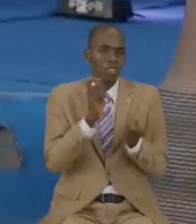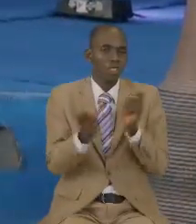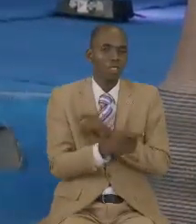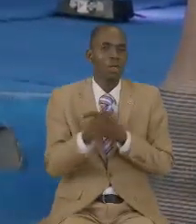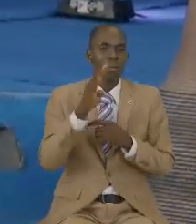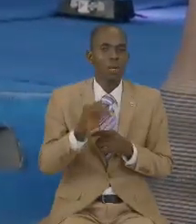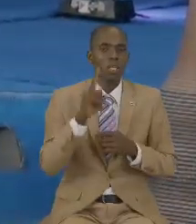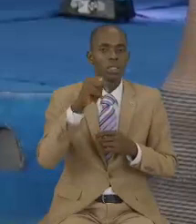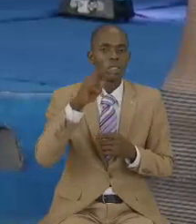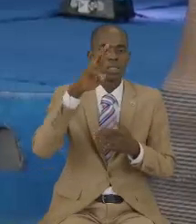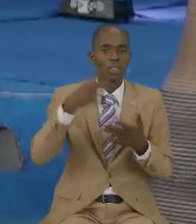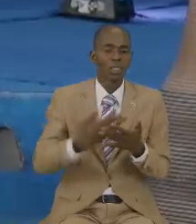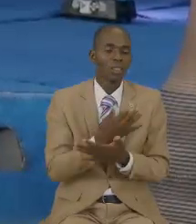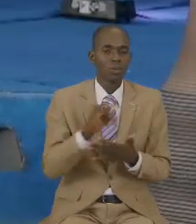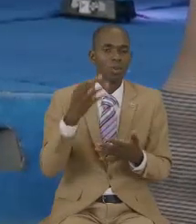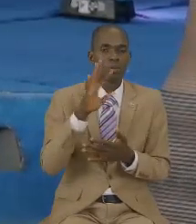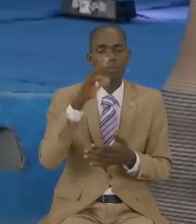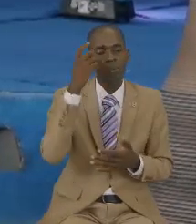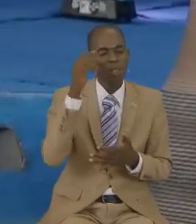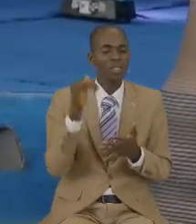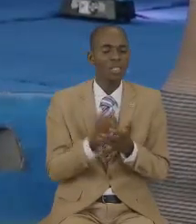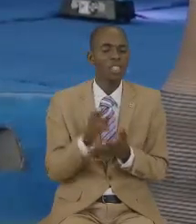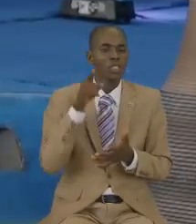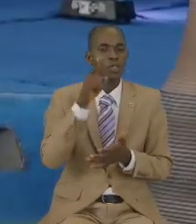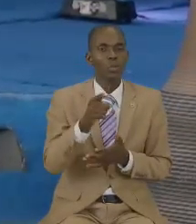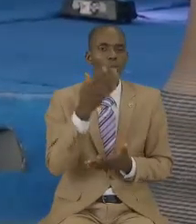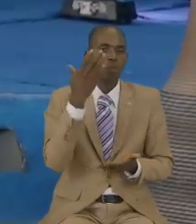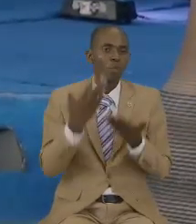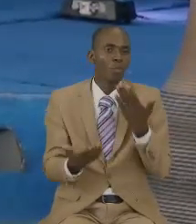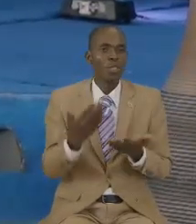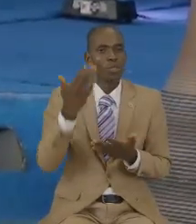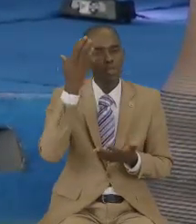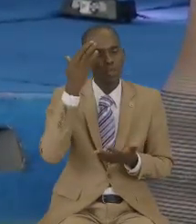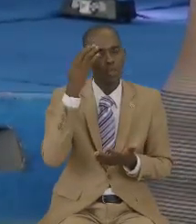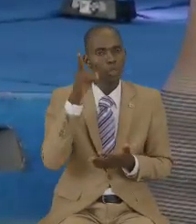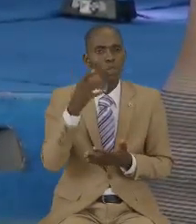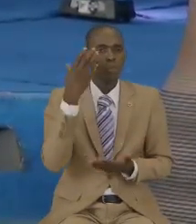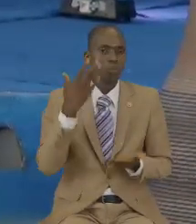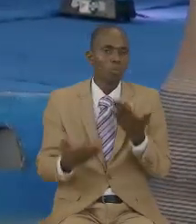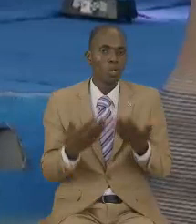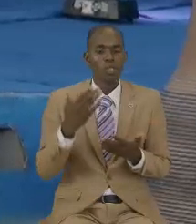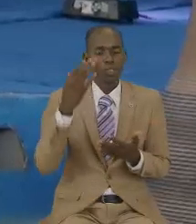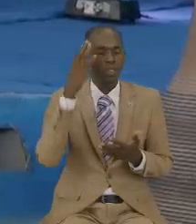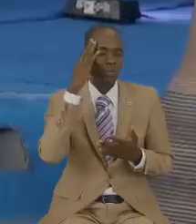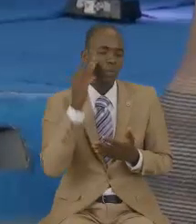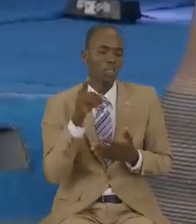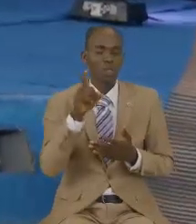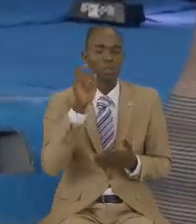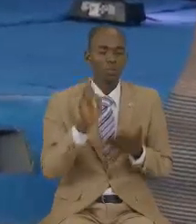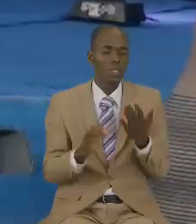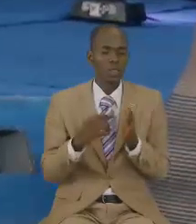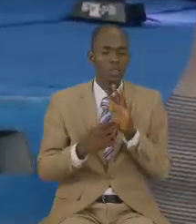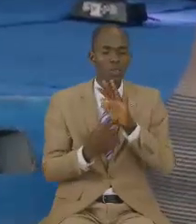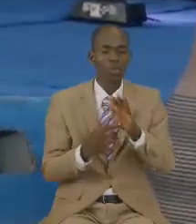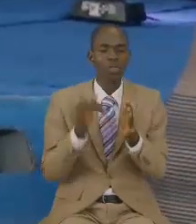mind, that ye may prove, that she may know, that she may experience, that she may reflect what is